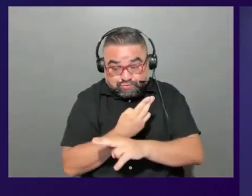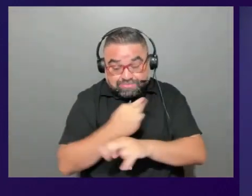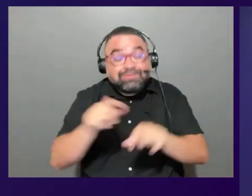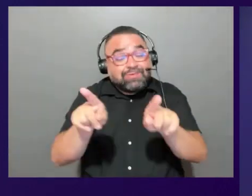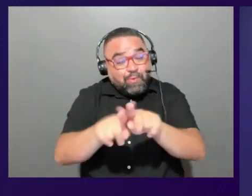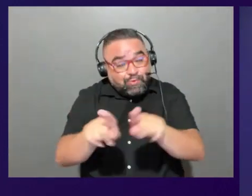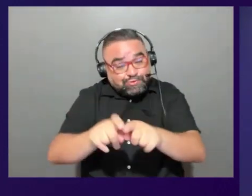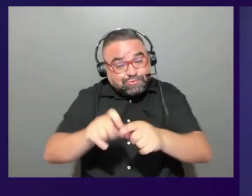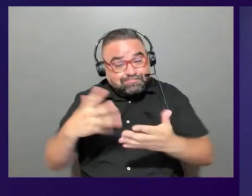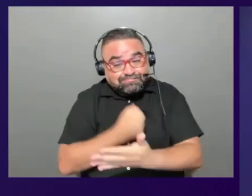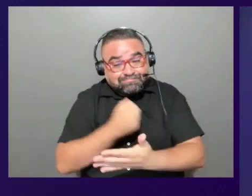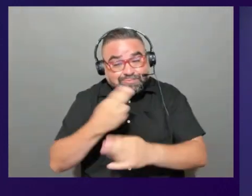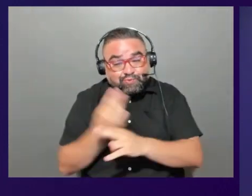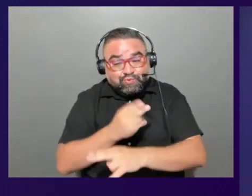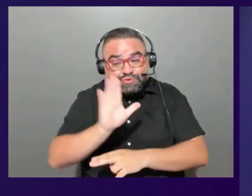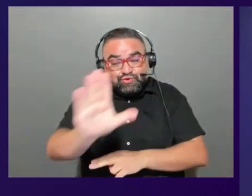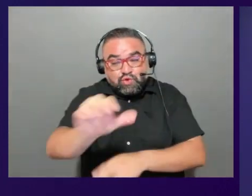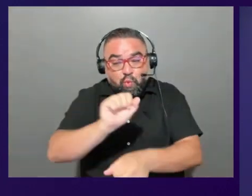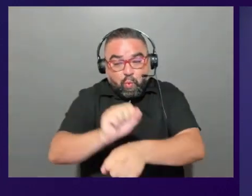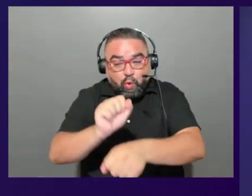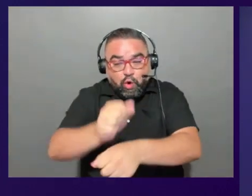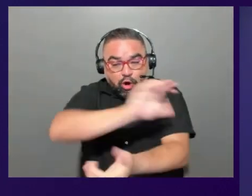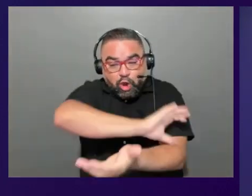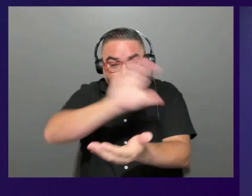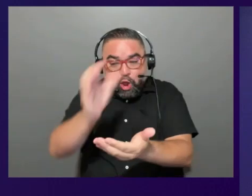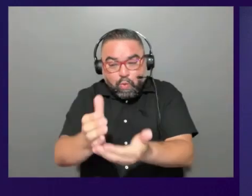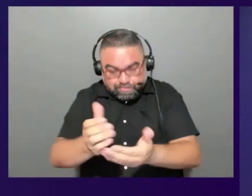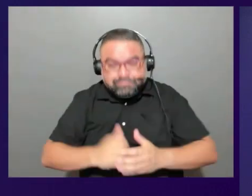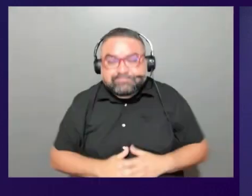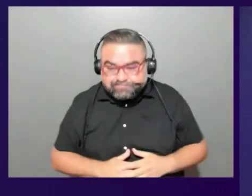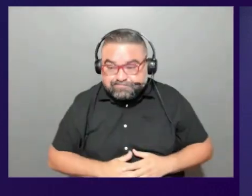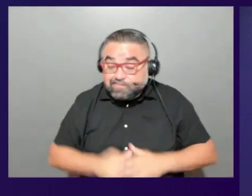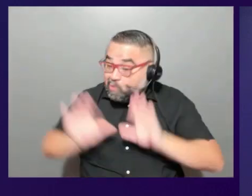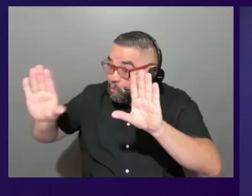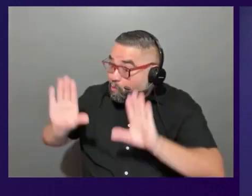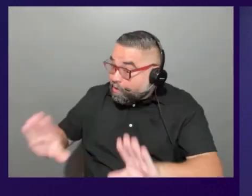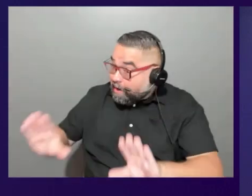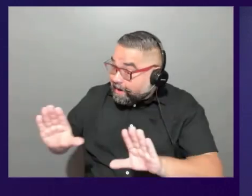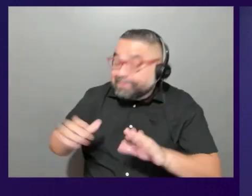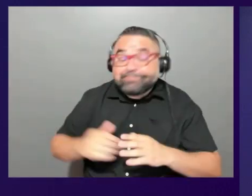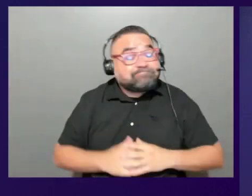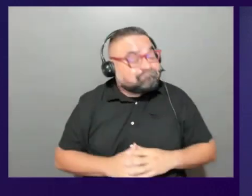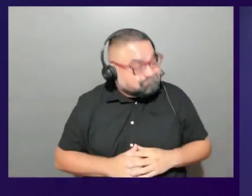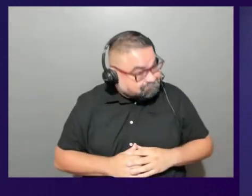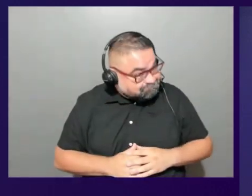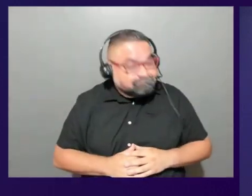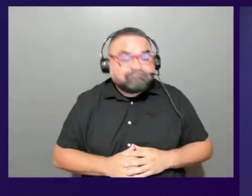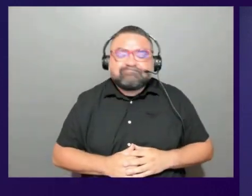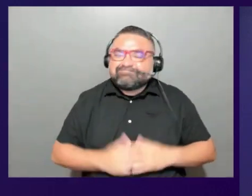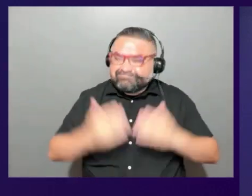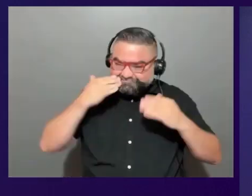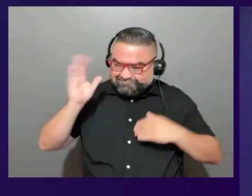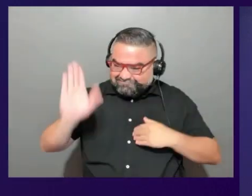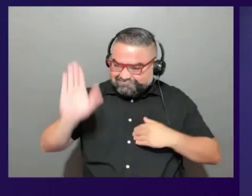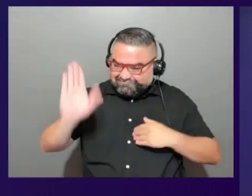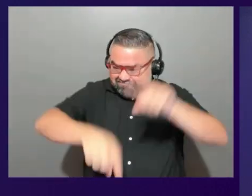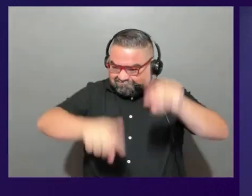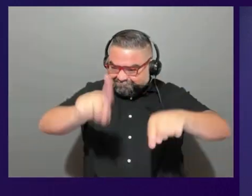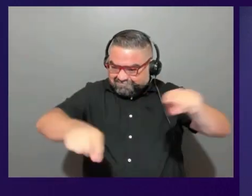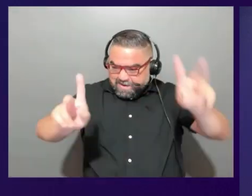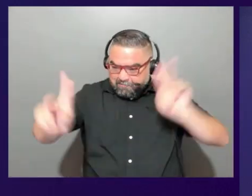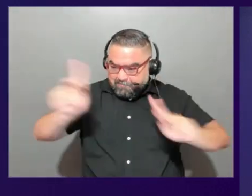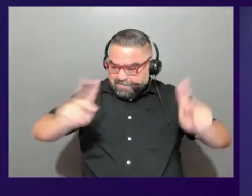workloads. Great. And so I know there's a bunch of different personas in the audience, and many of